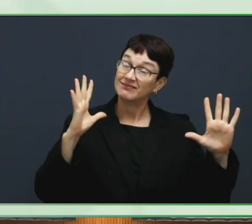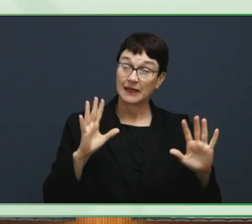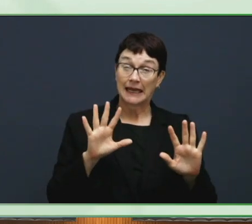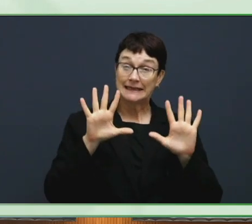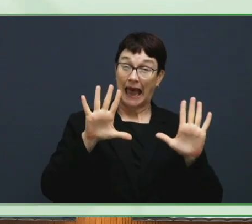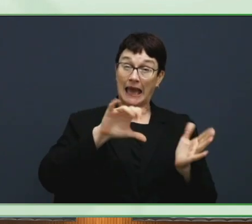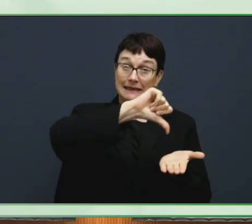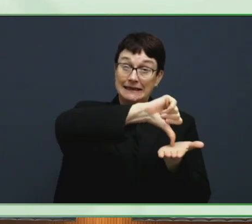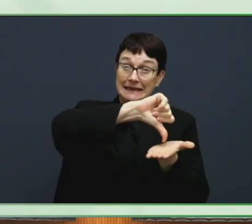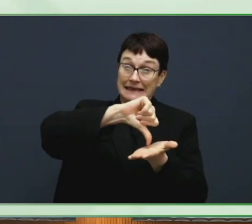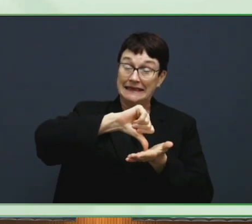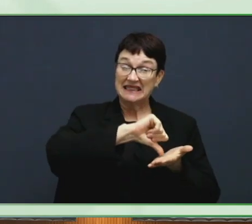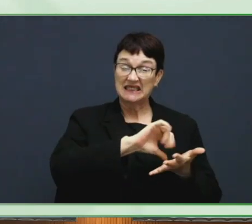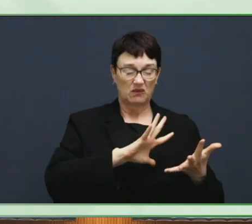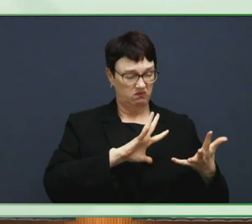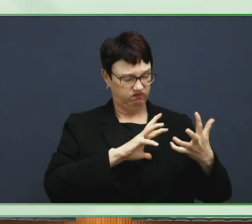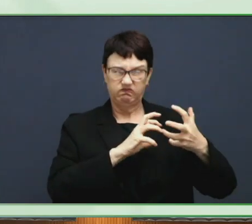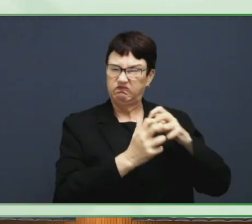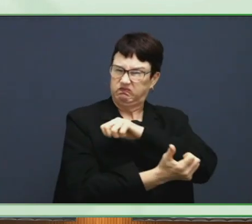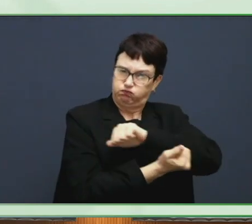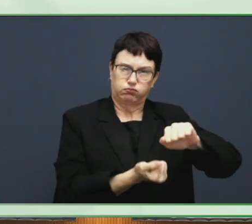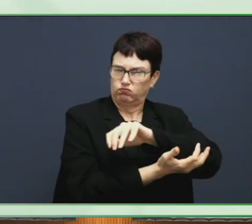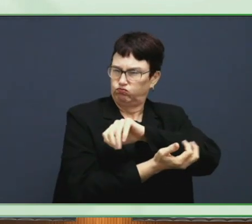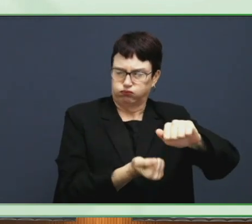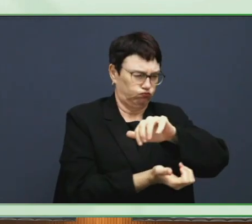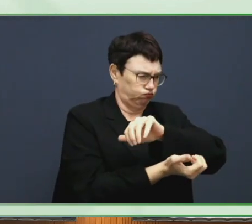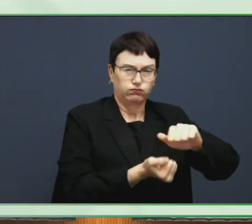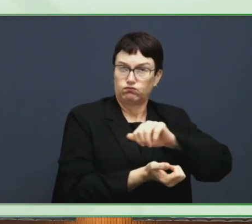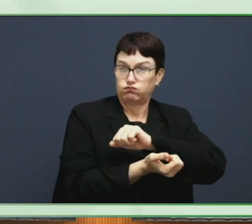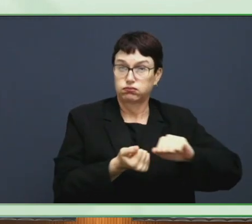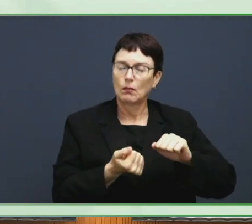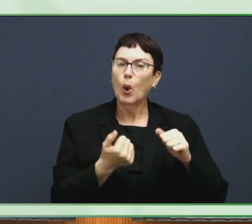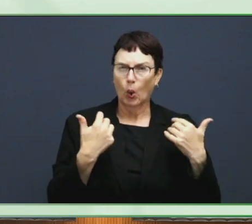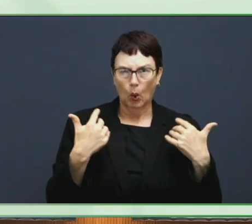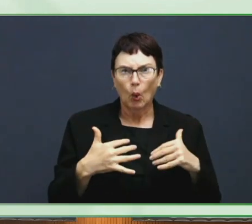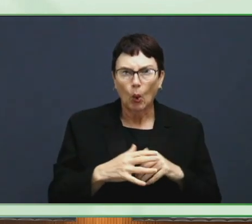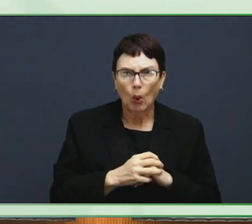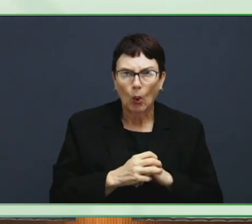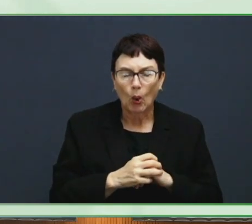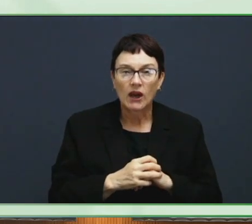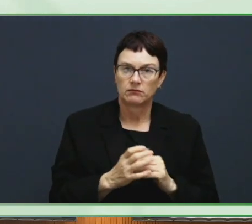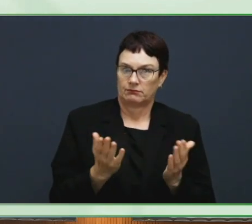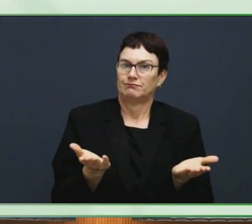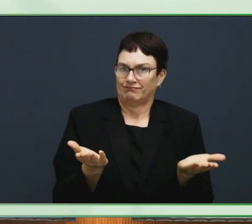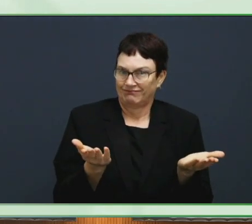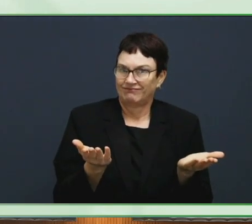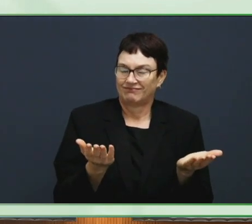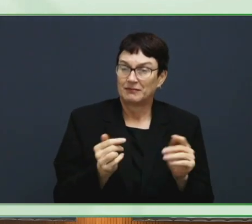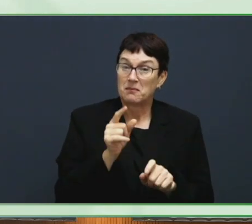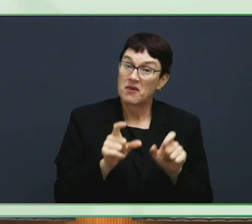severely. Of course, among the affected, the individuals with